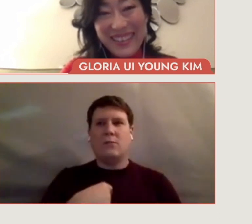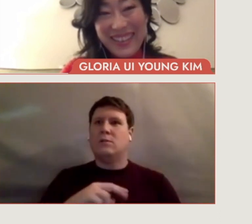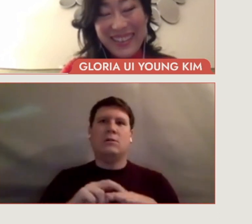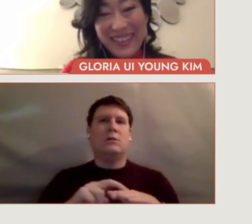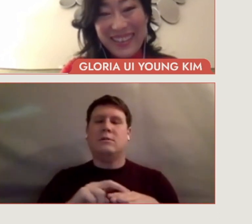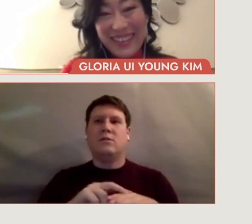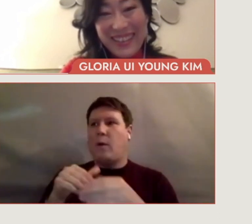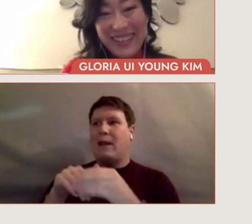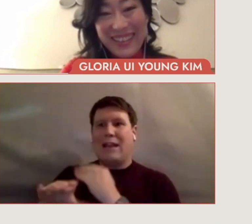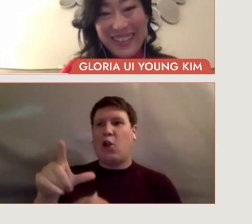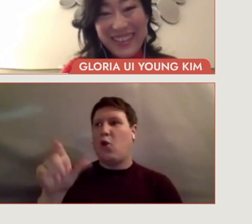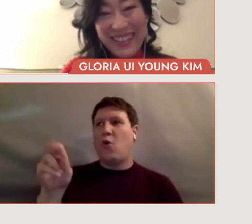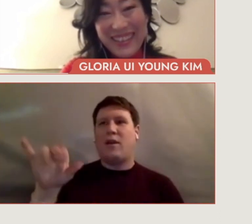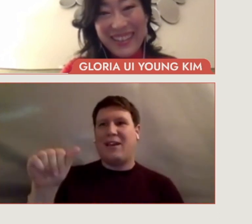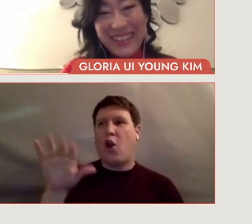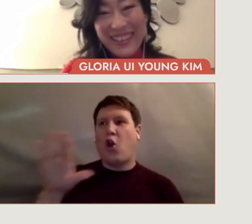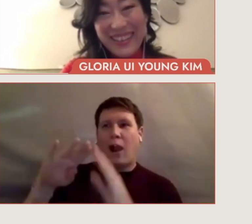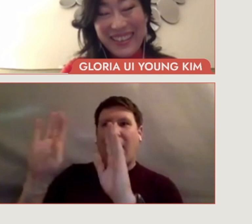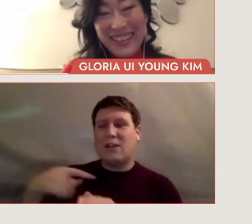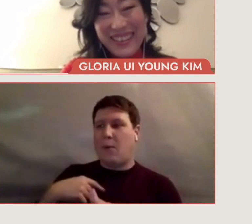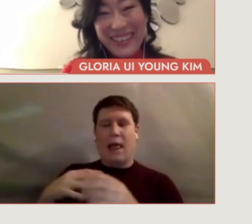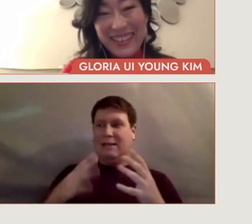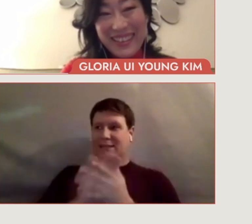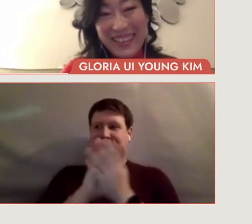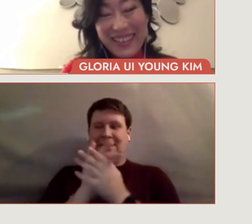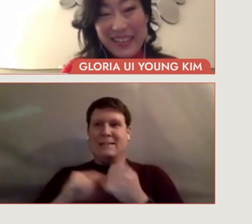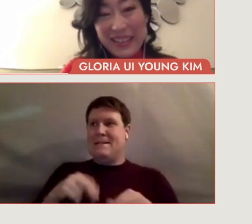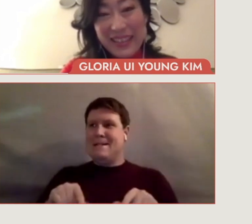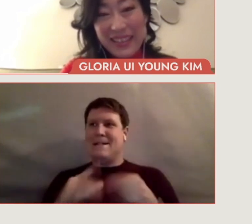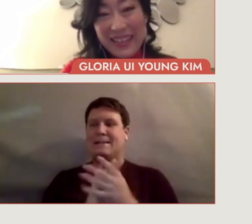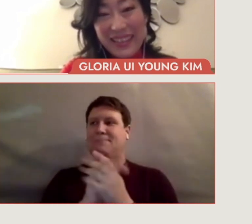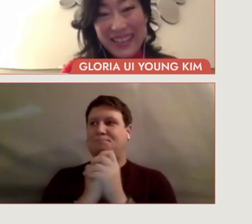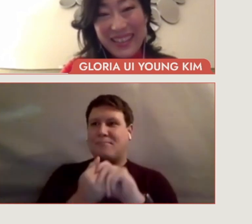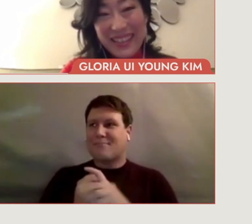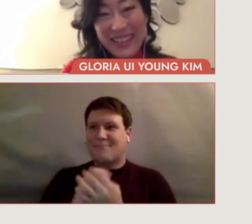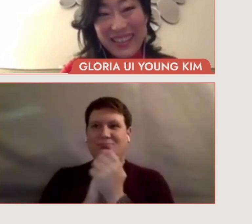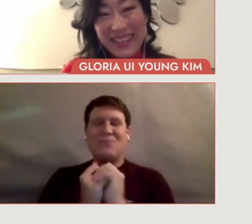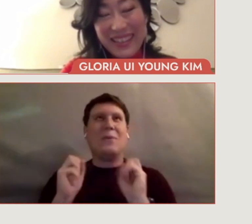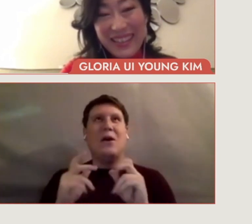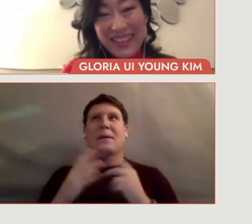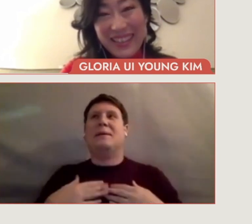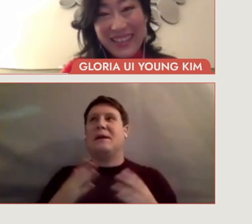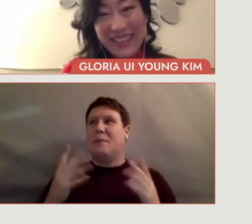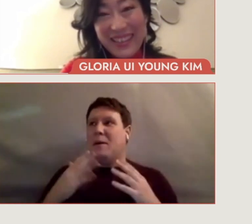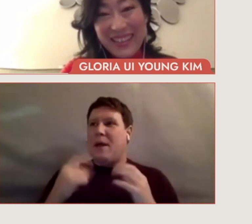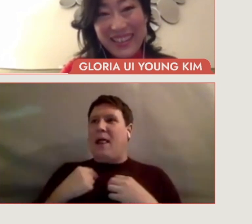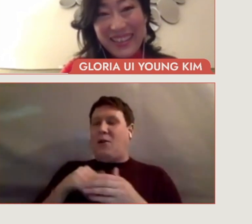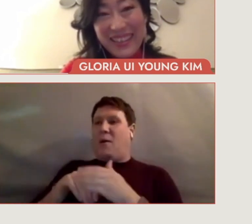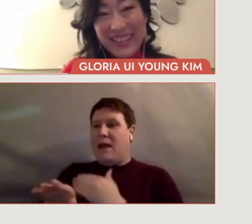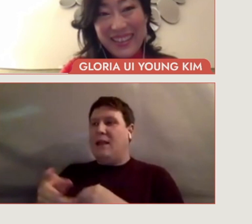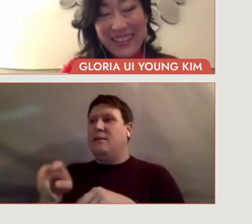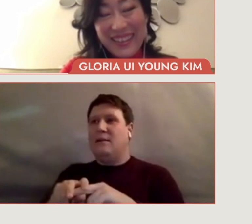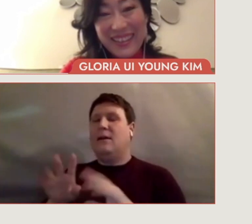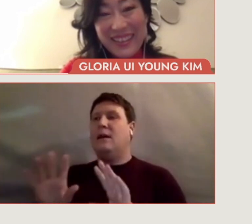where the auditions were being held. And I just remember being like, oh my gosh, this is happening. But of course, like my